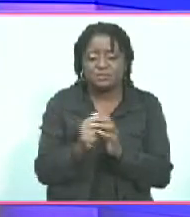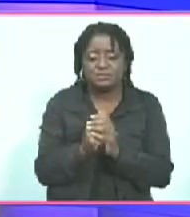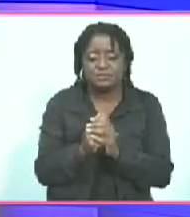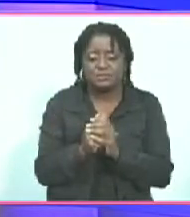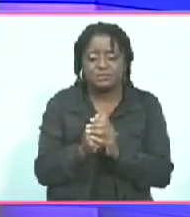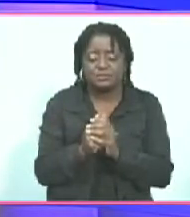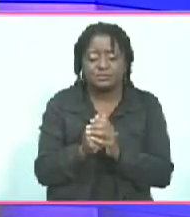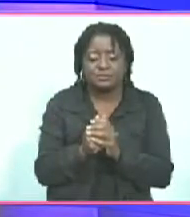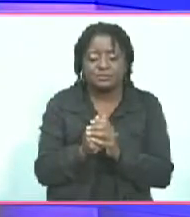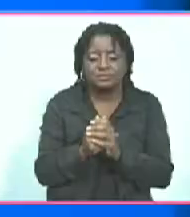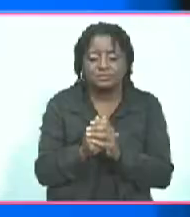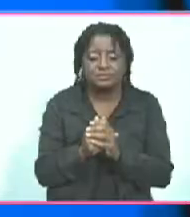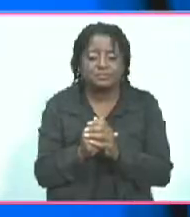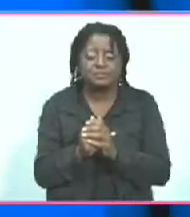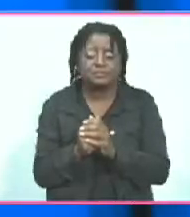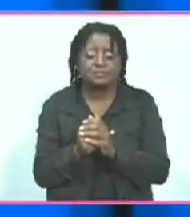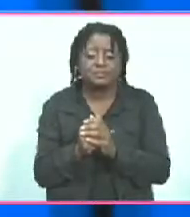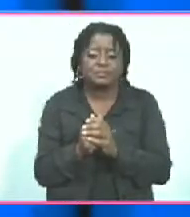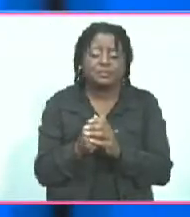Things You Should Know.